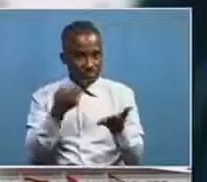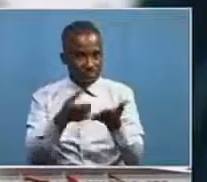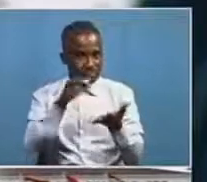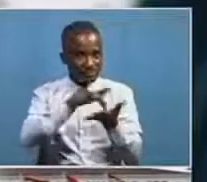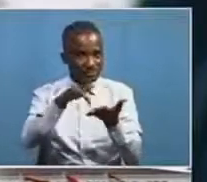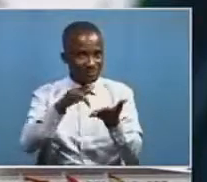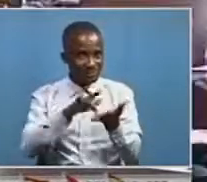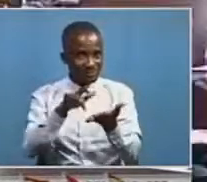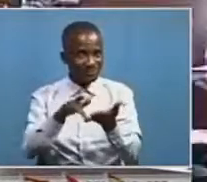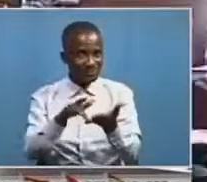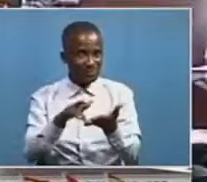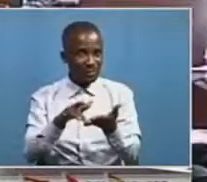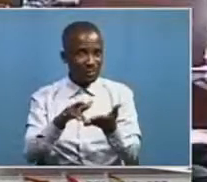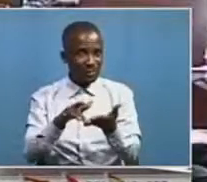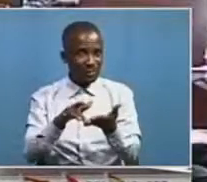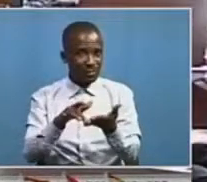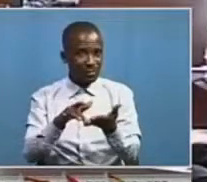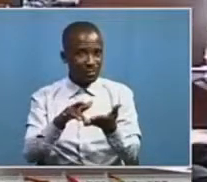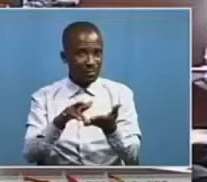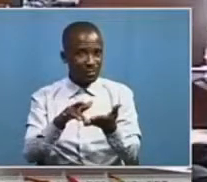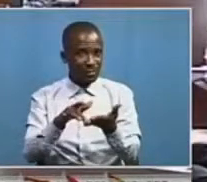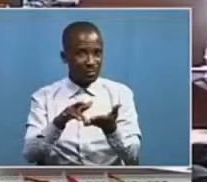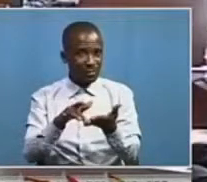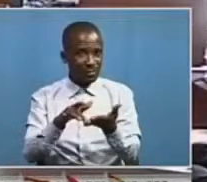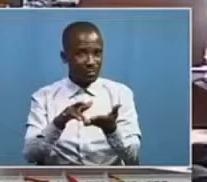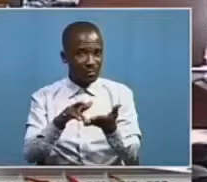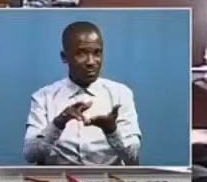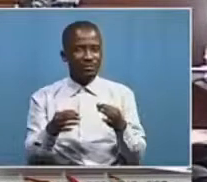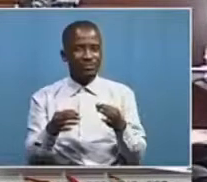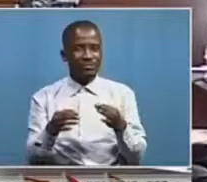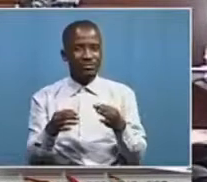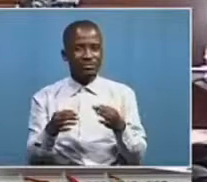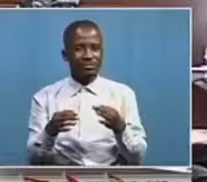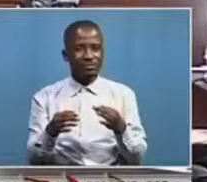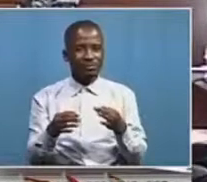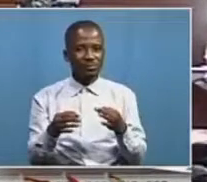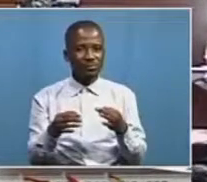these figures which were announced, if you